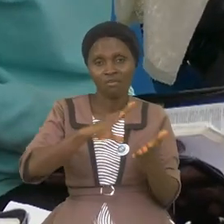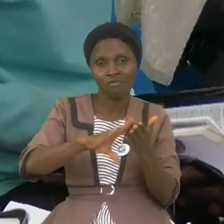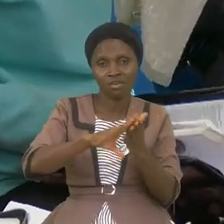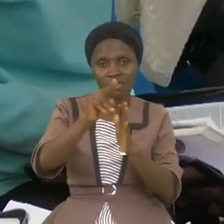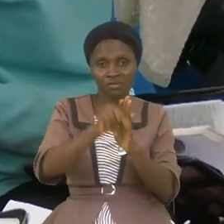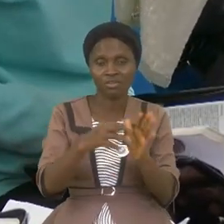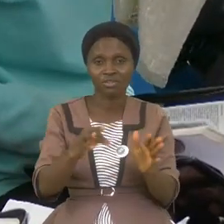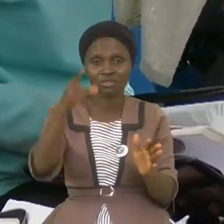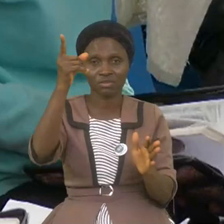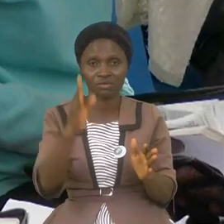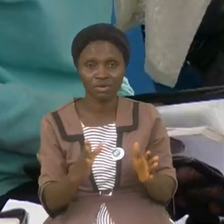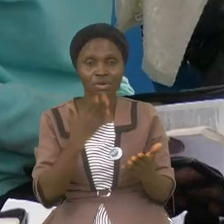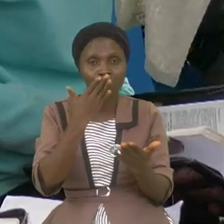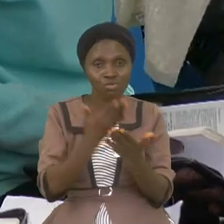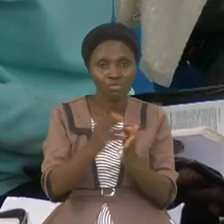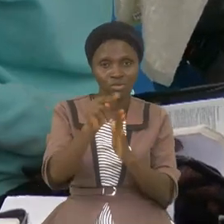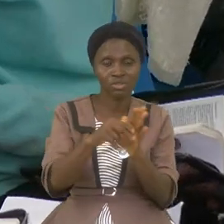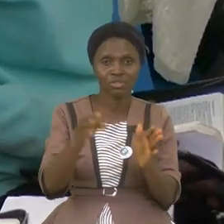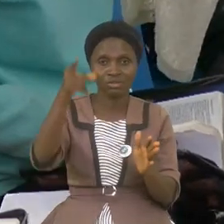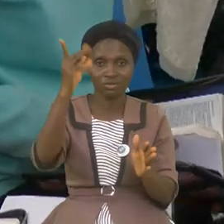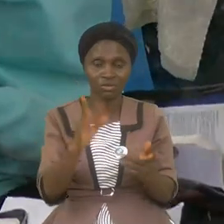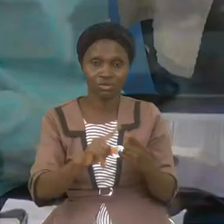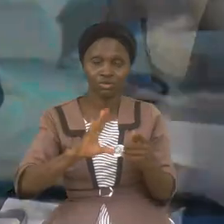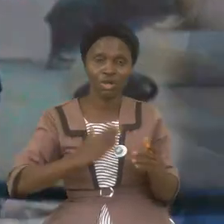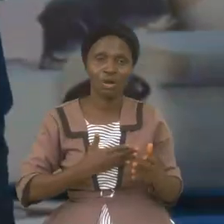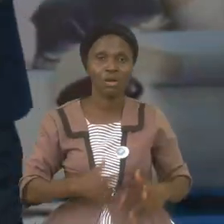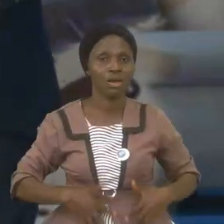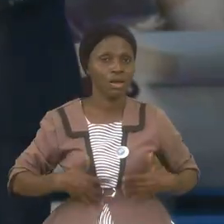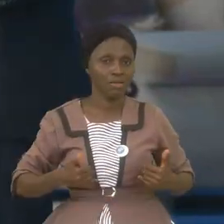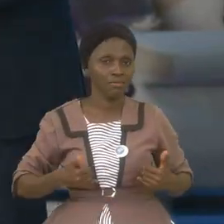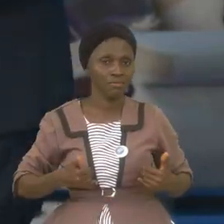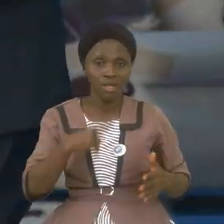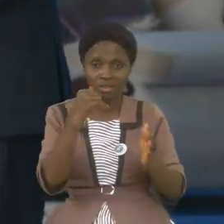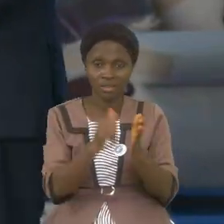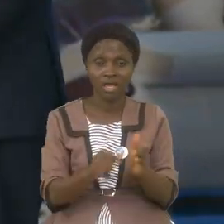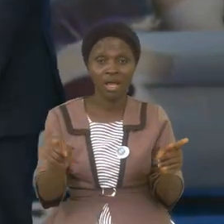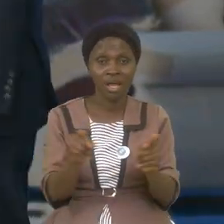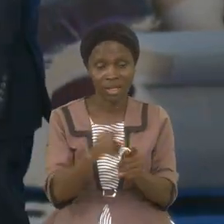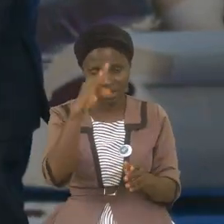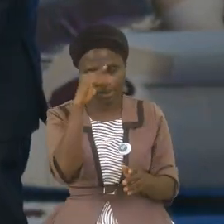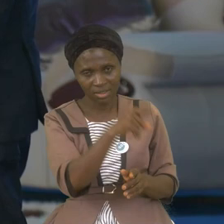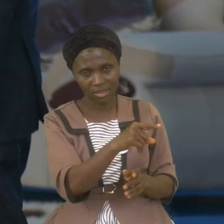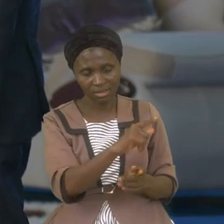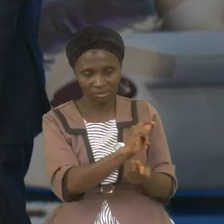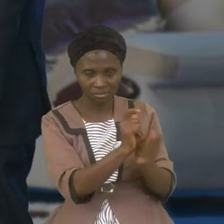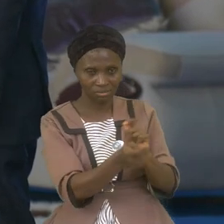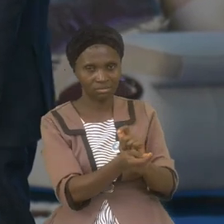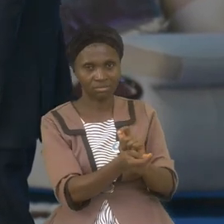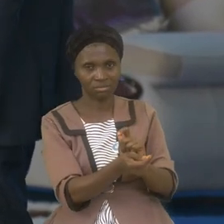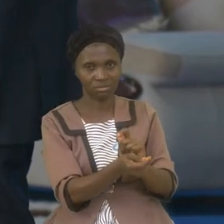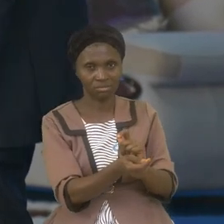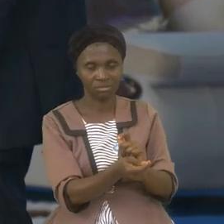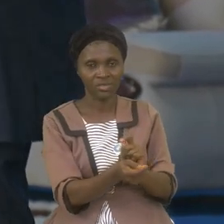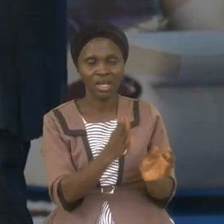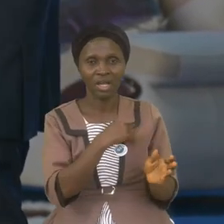of God in our lives. It says, as he turned, as he realized, and it says, I now celebrate